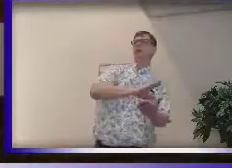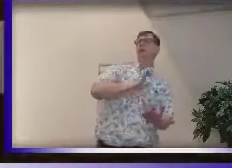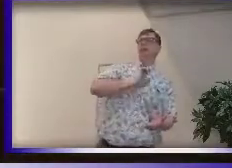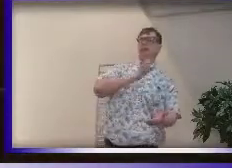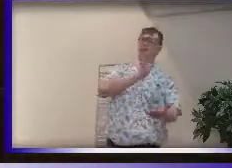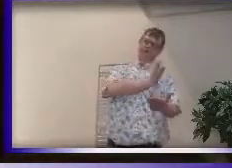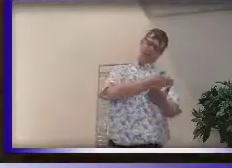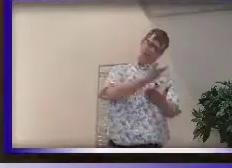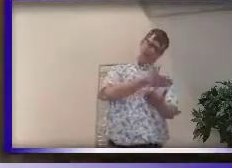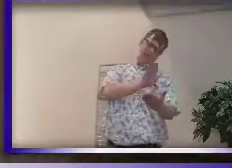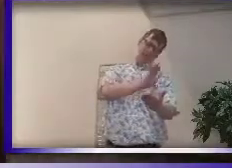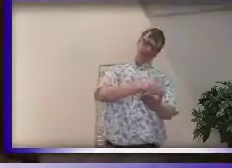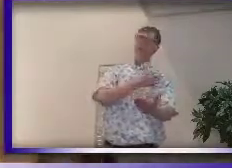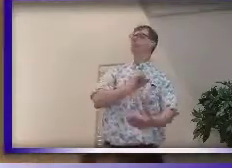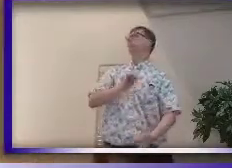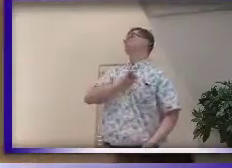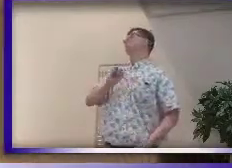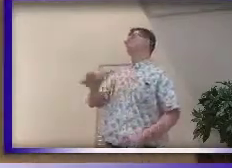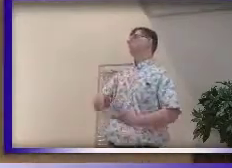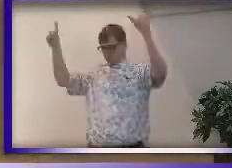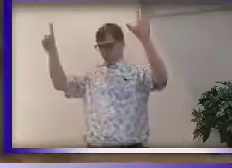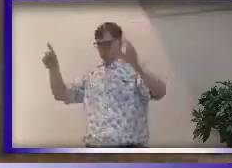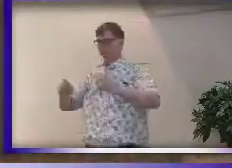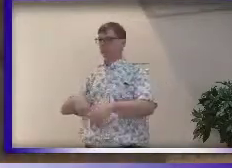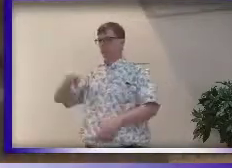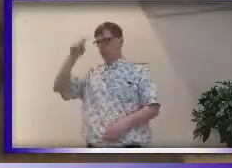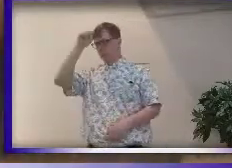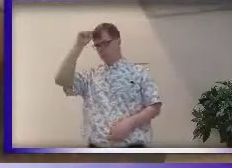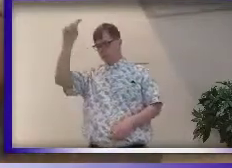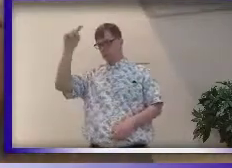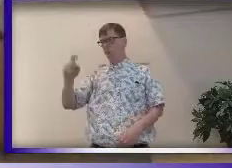we keep that joy?